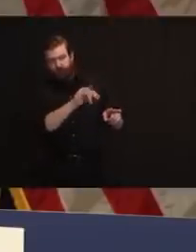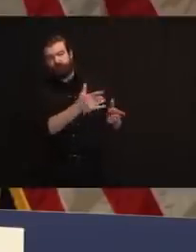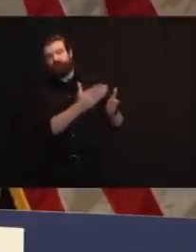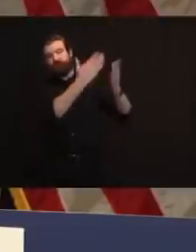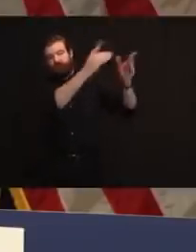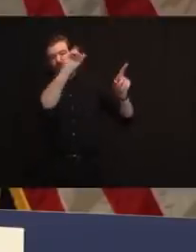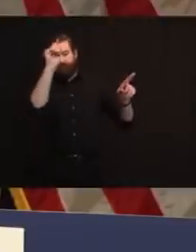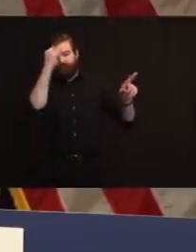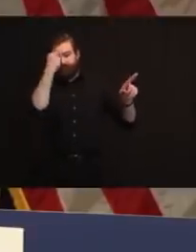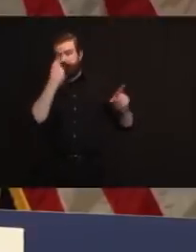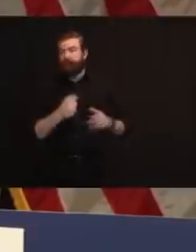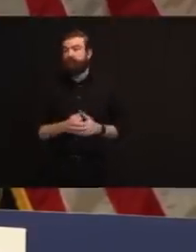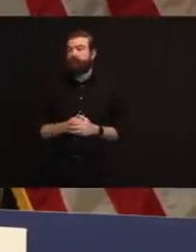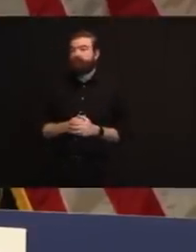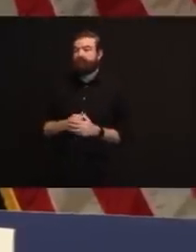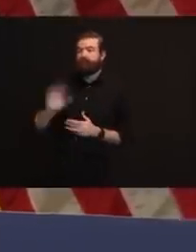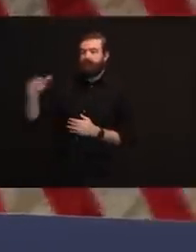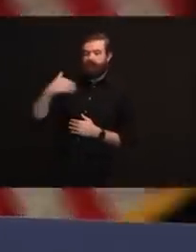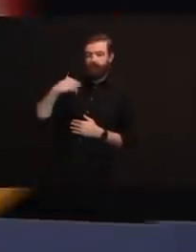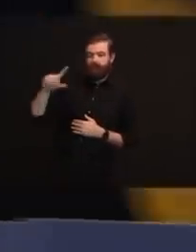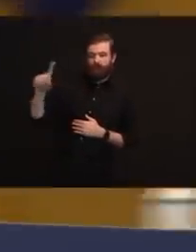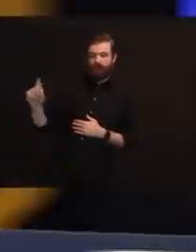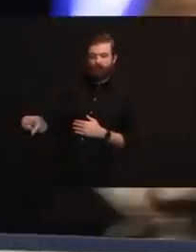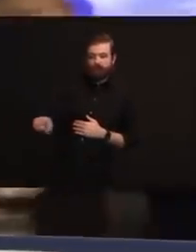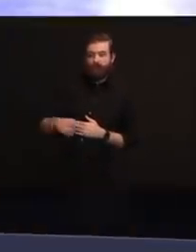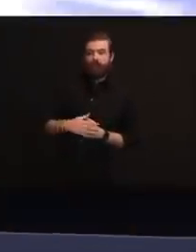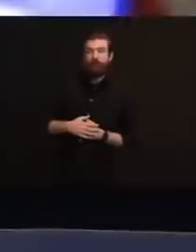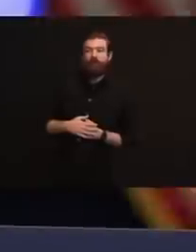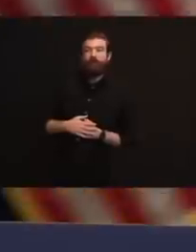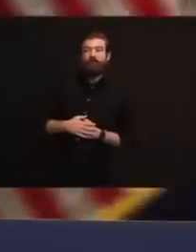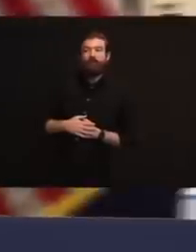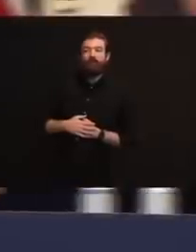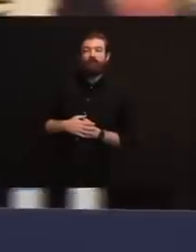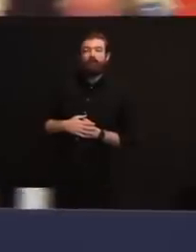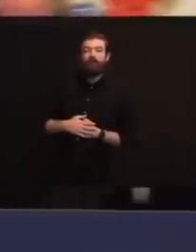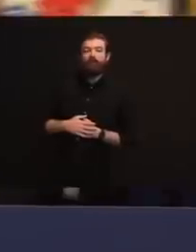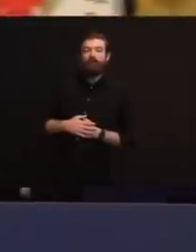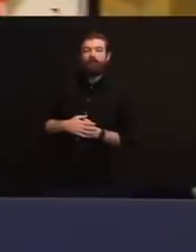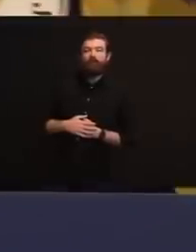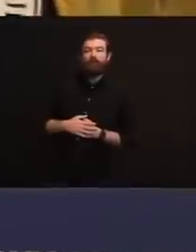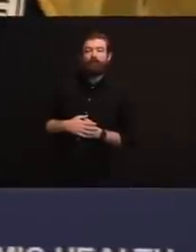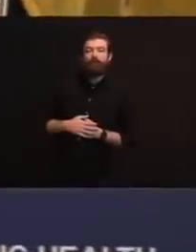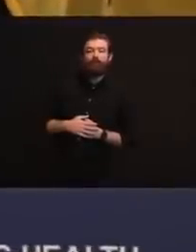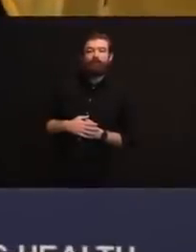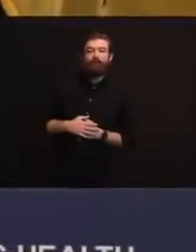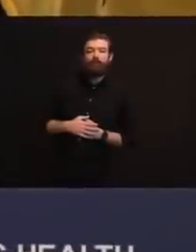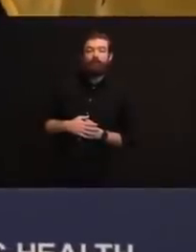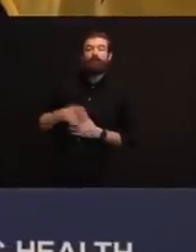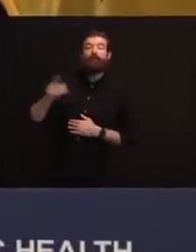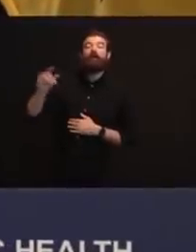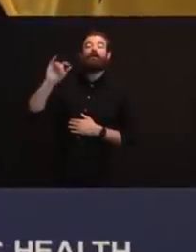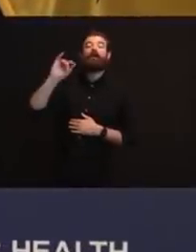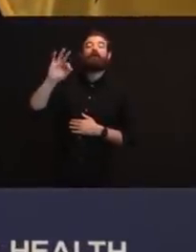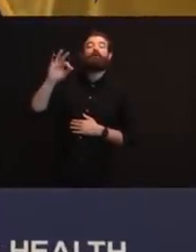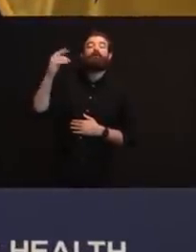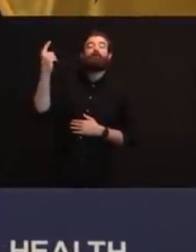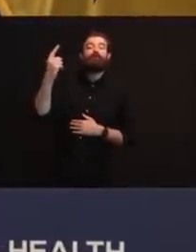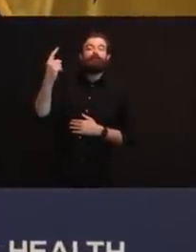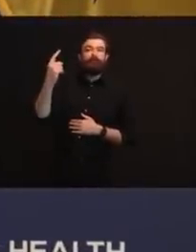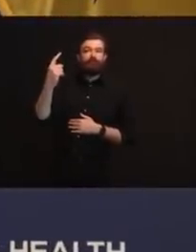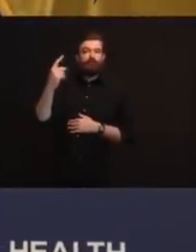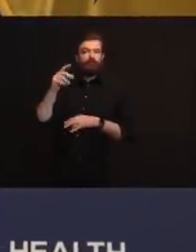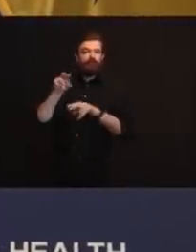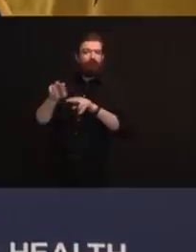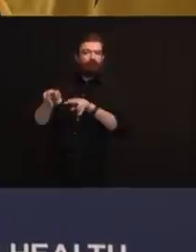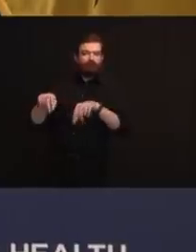the initial germ of the idea that Judy and I had to have you here. If somebody's watching right now and they're on the